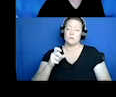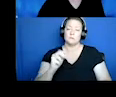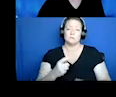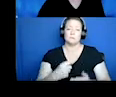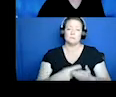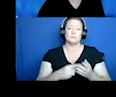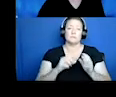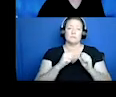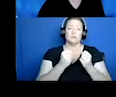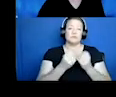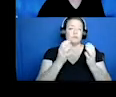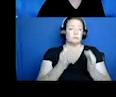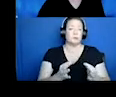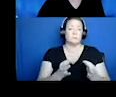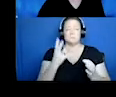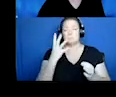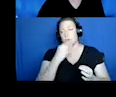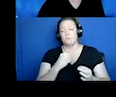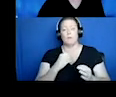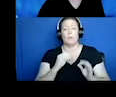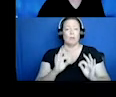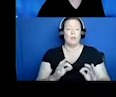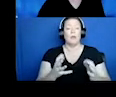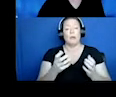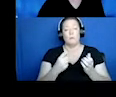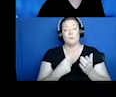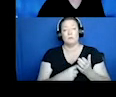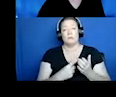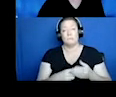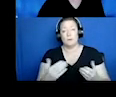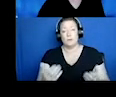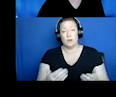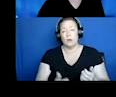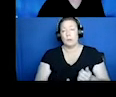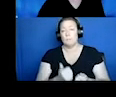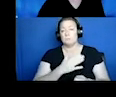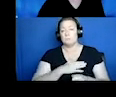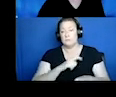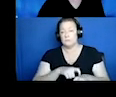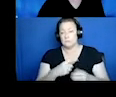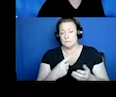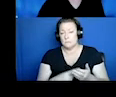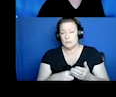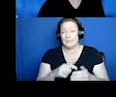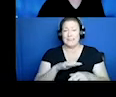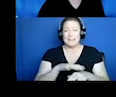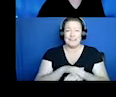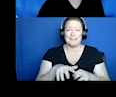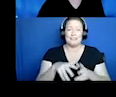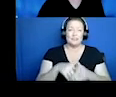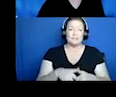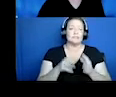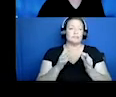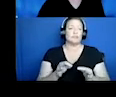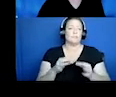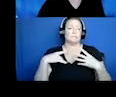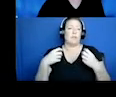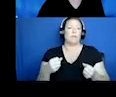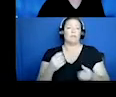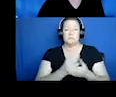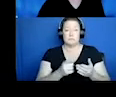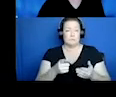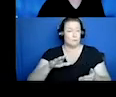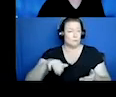health beautifully. What I wanted to talk about here and spend most of my time on is Indigenous determinants of health, which some of you may have not